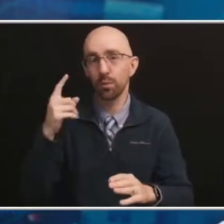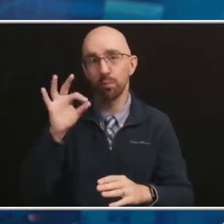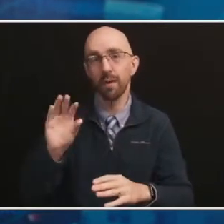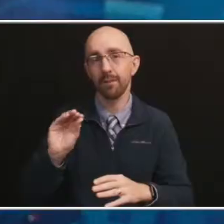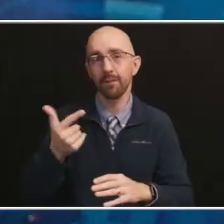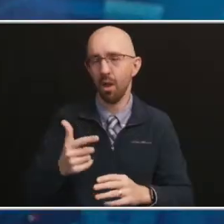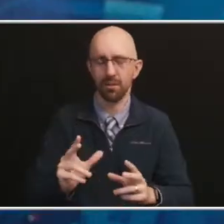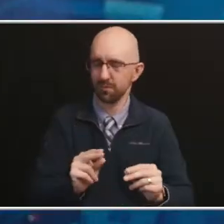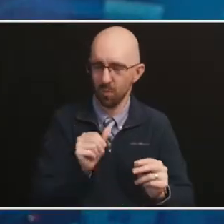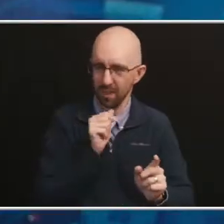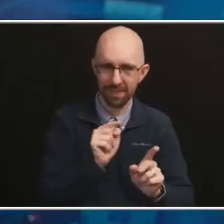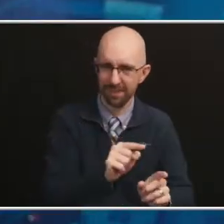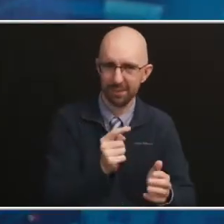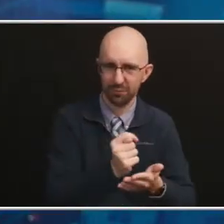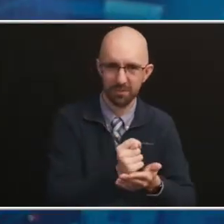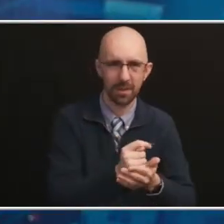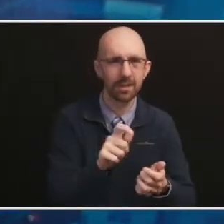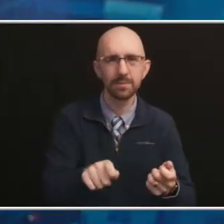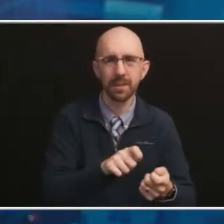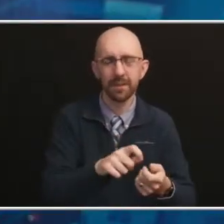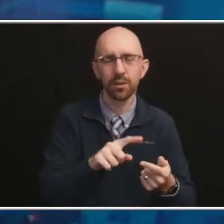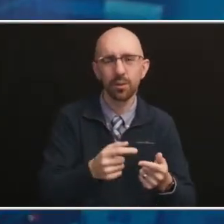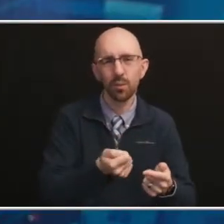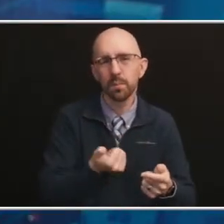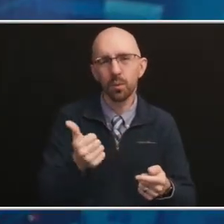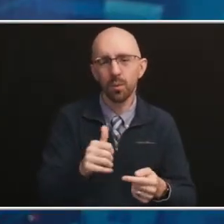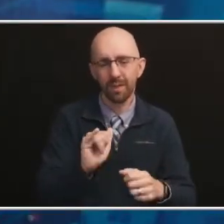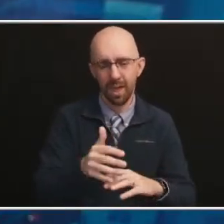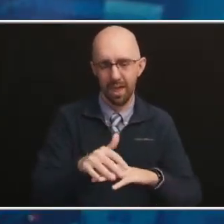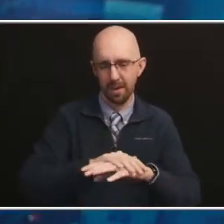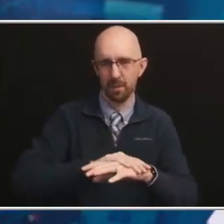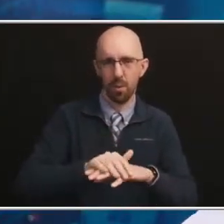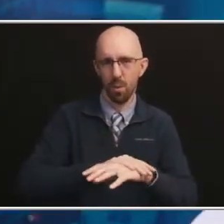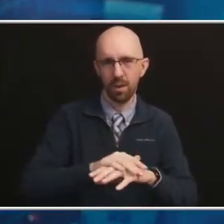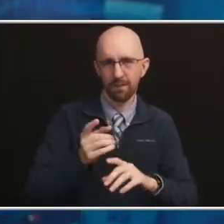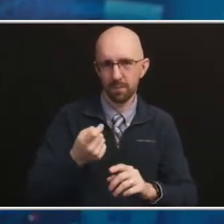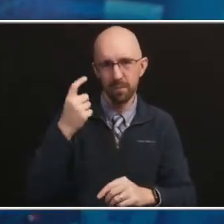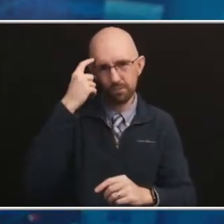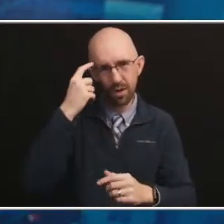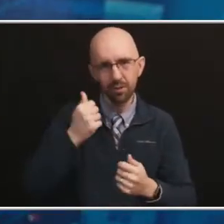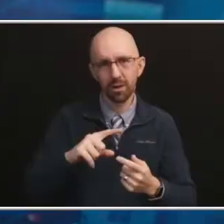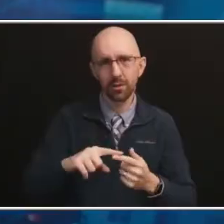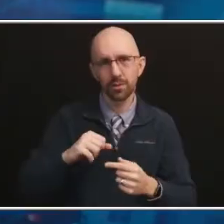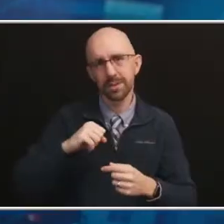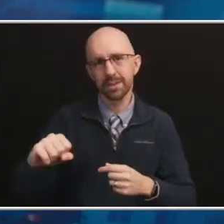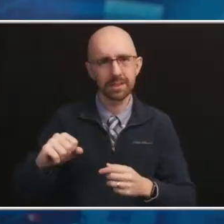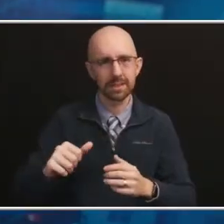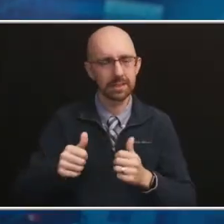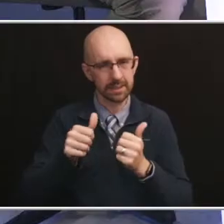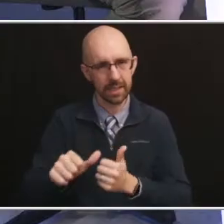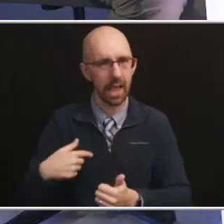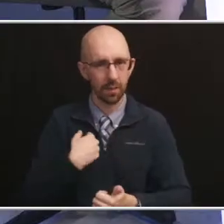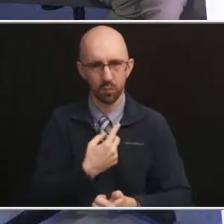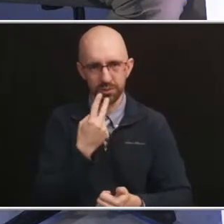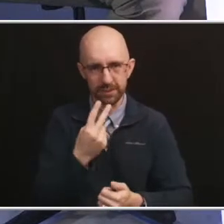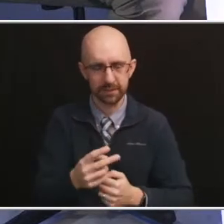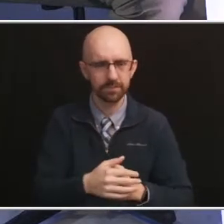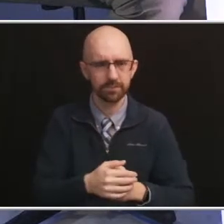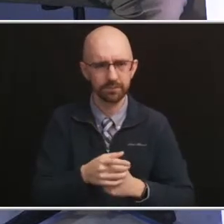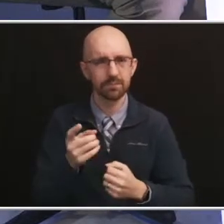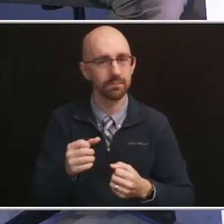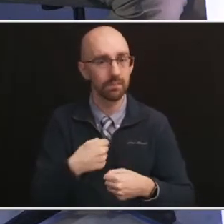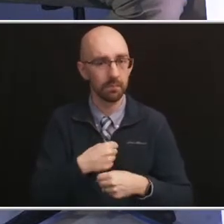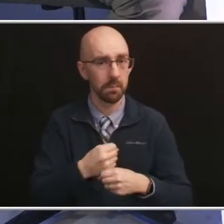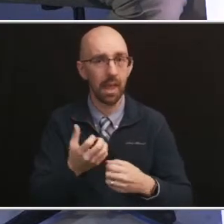more specifically to remove that amyloid from the brain and try to deflect this decline that we're seing. You would have made a lot of women happy. Yeah, no.